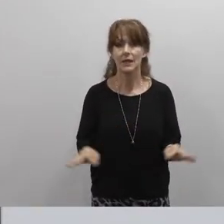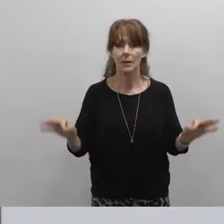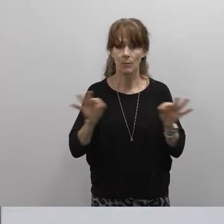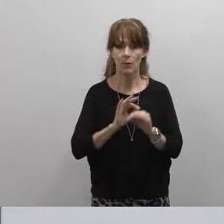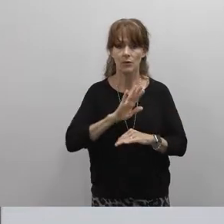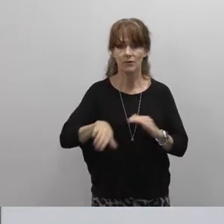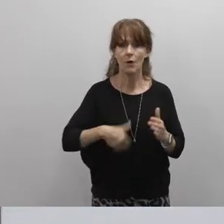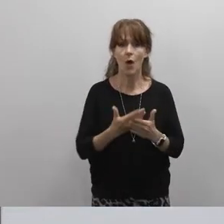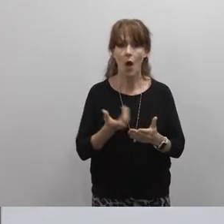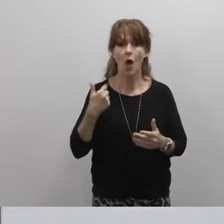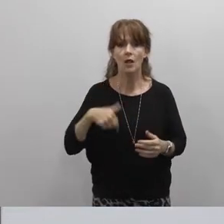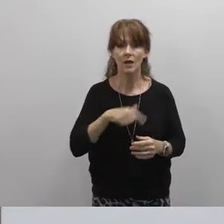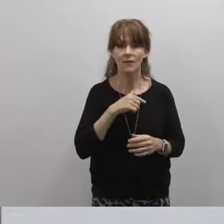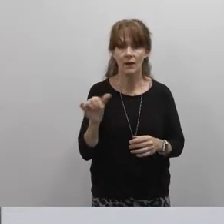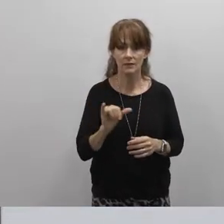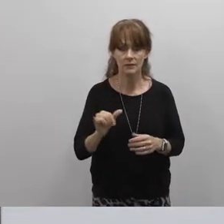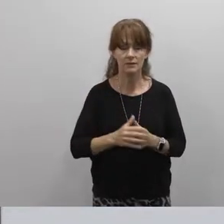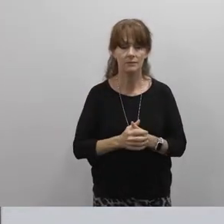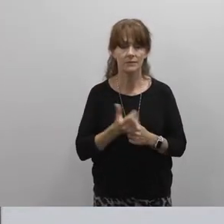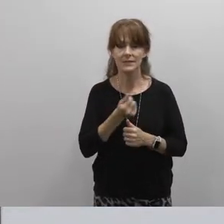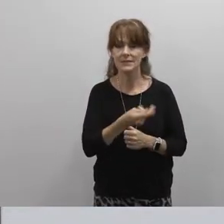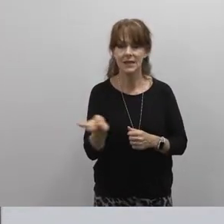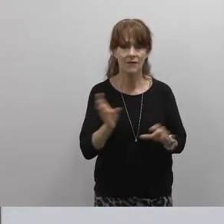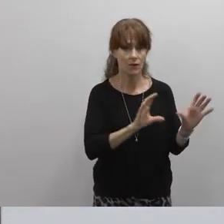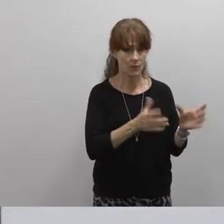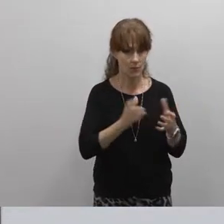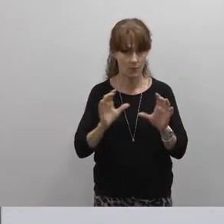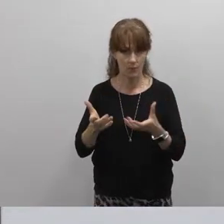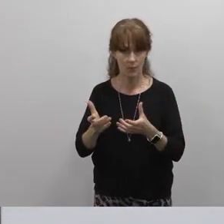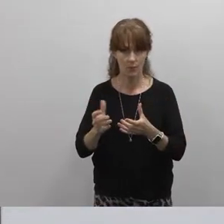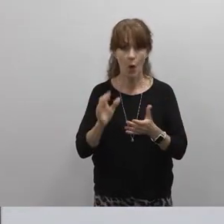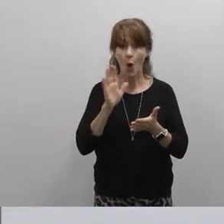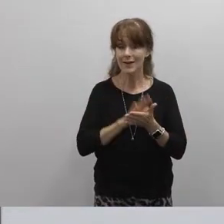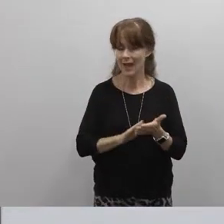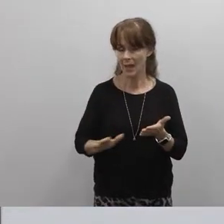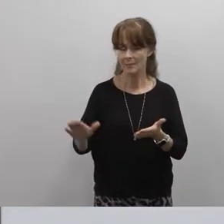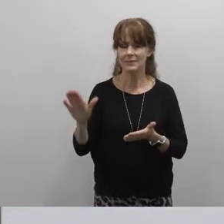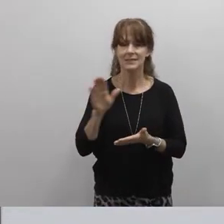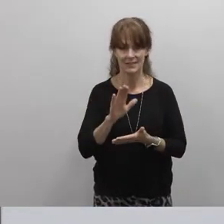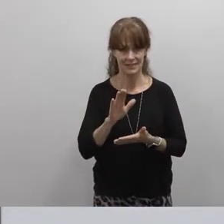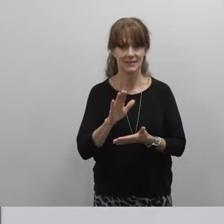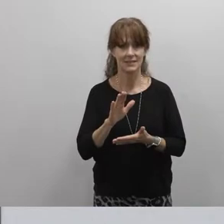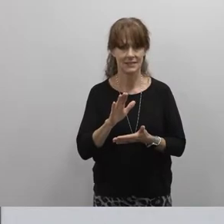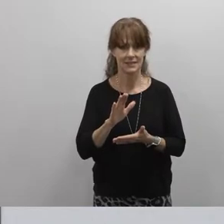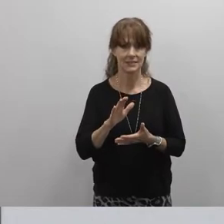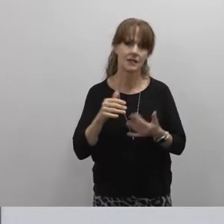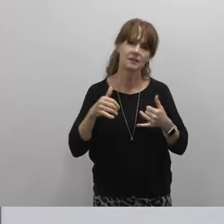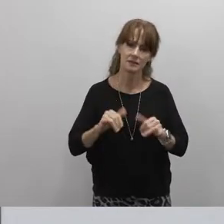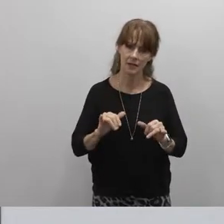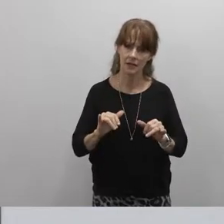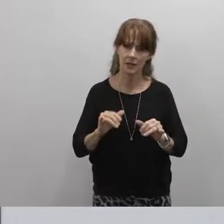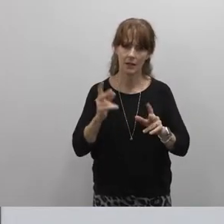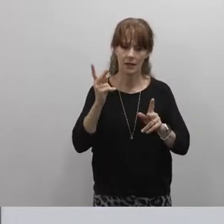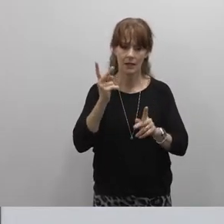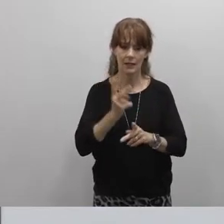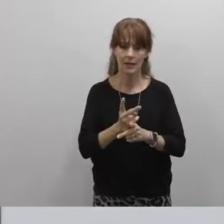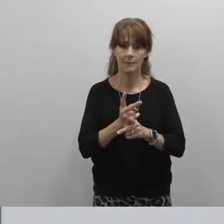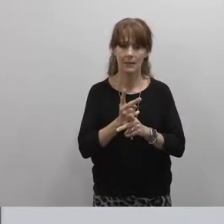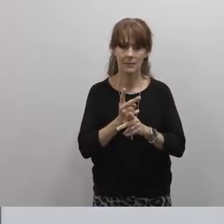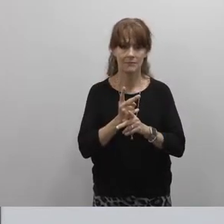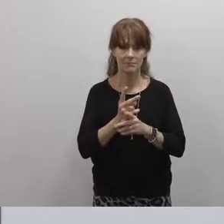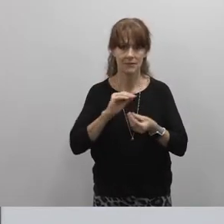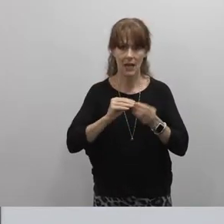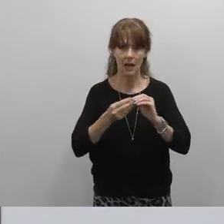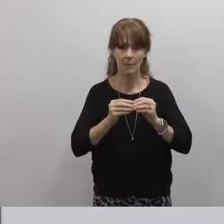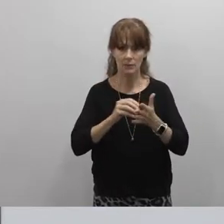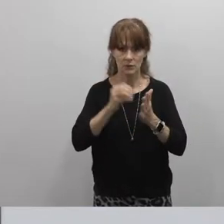all of us as well. There are gonna be several categories or several campuses where they're still holding on to their enrollment, right? So in